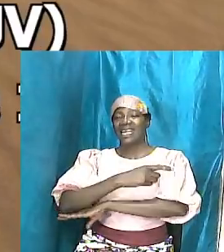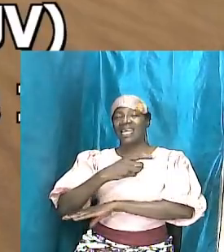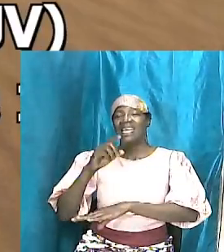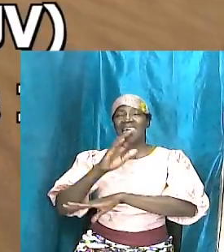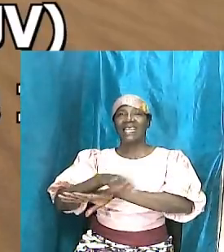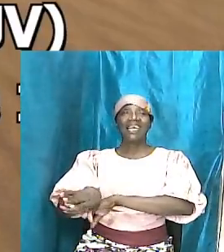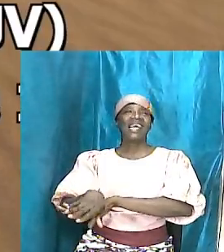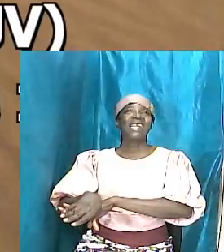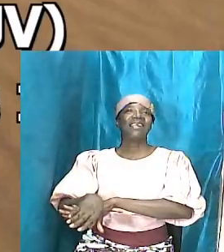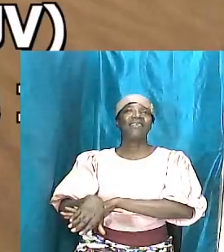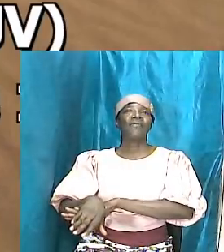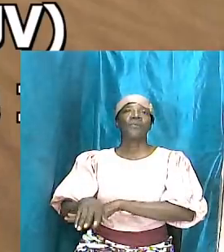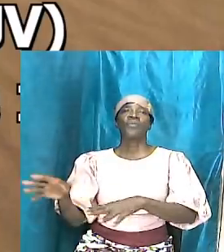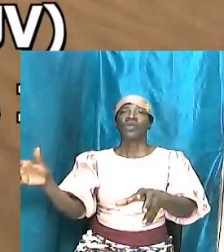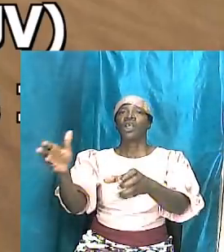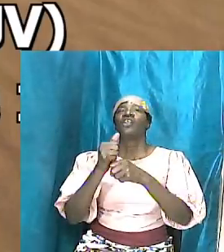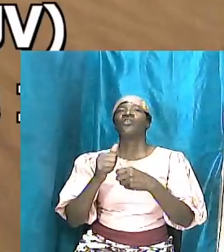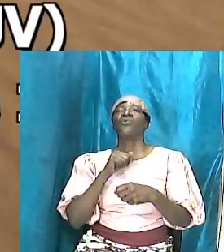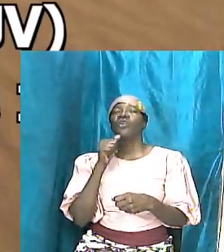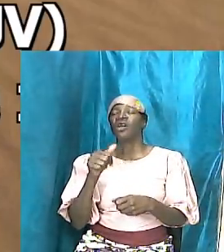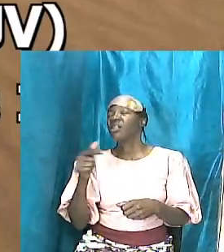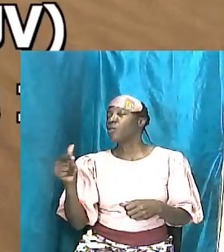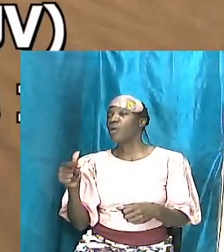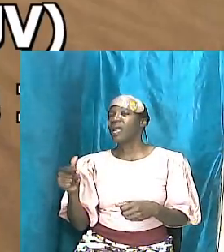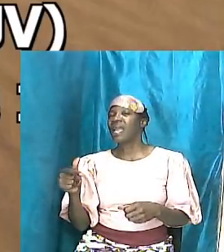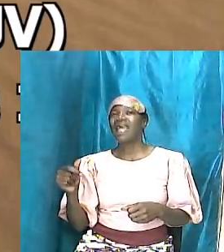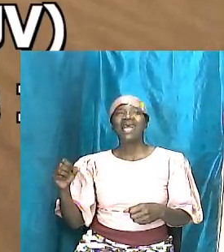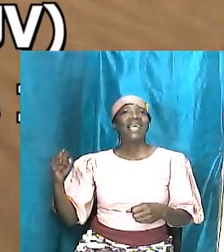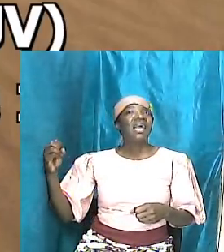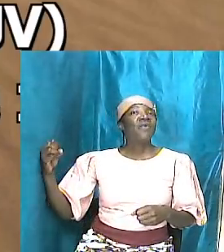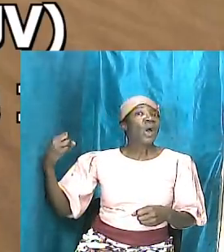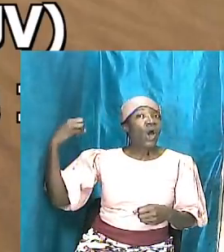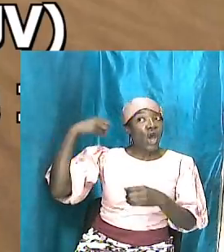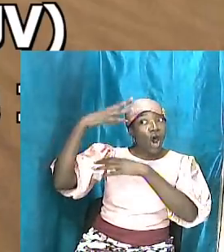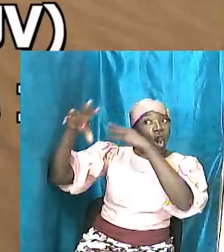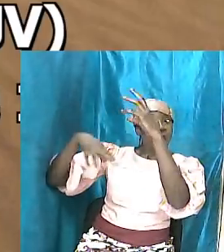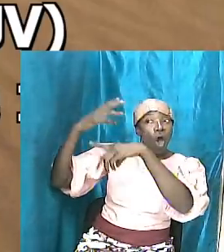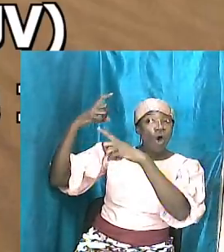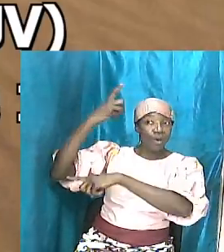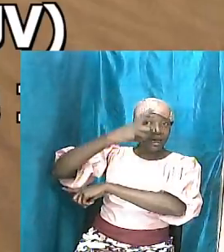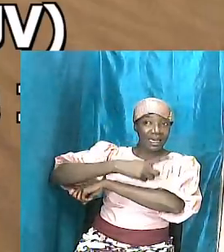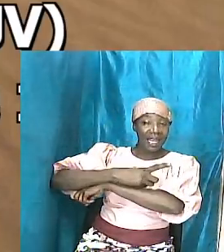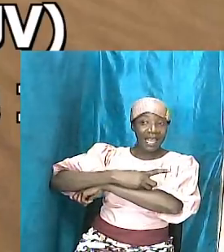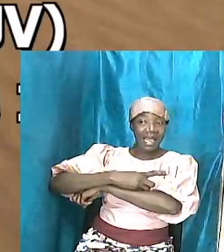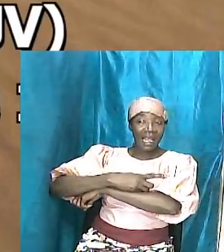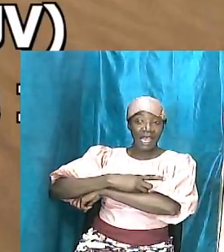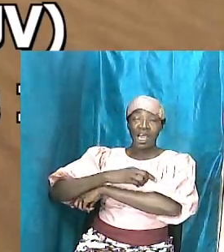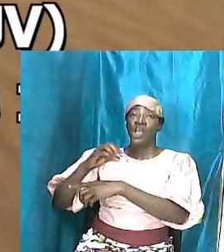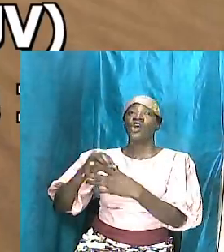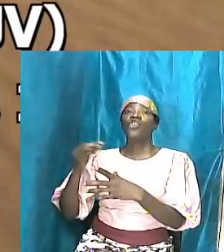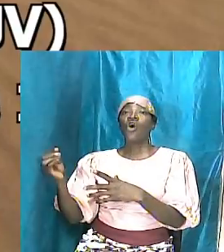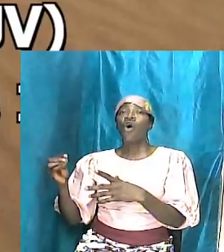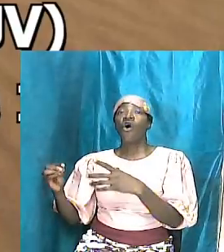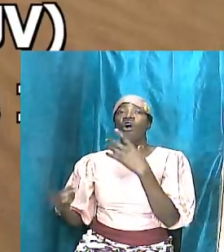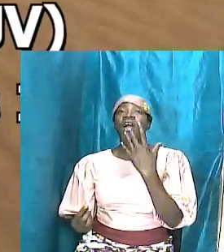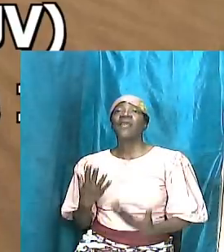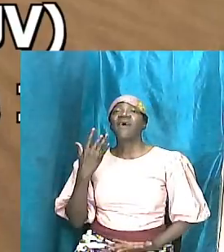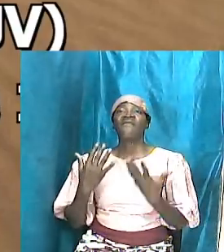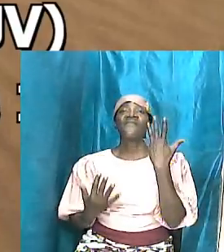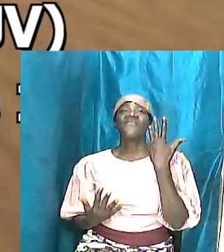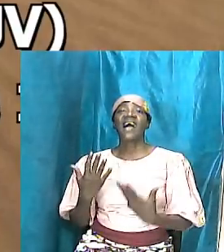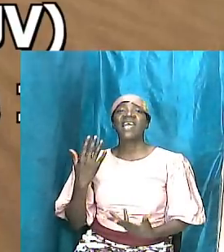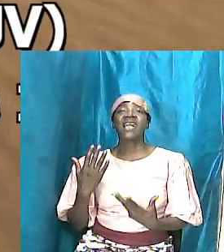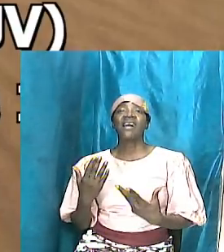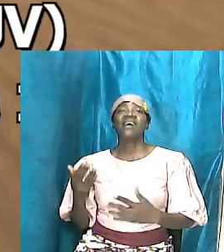22. He took not away the pillar of cloud by day, nor the pillar of fire